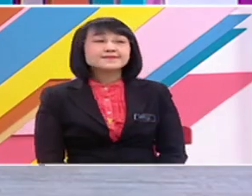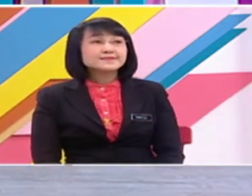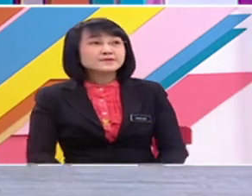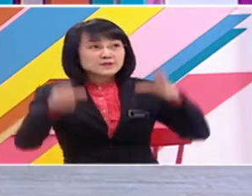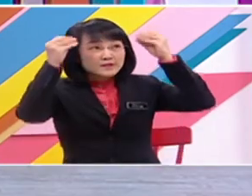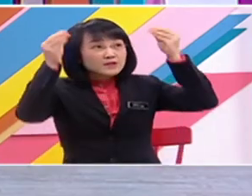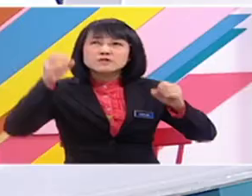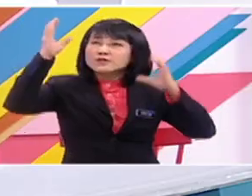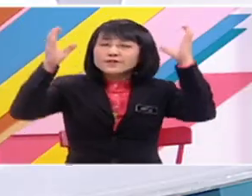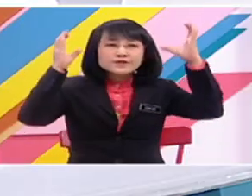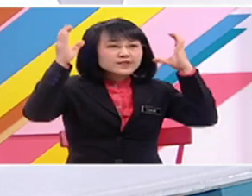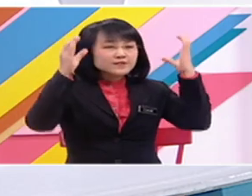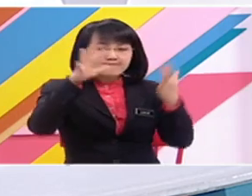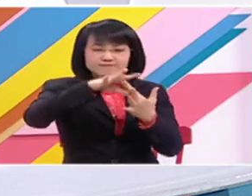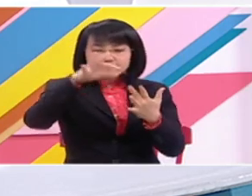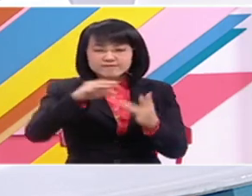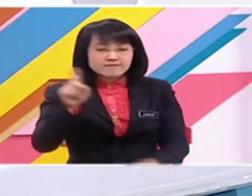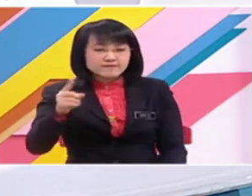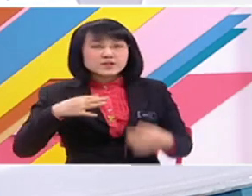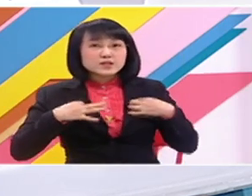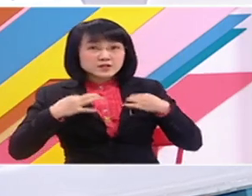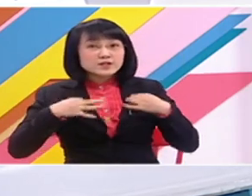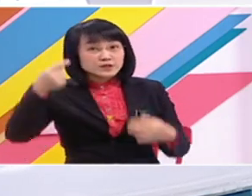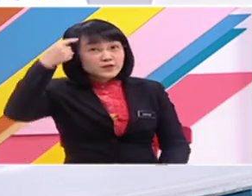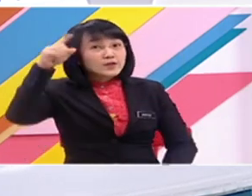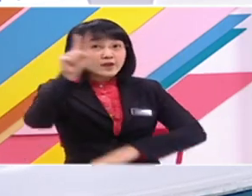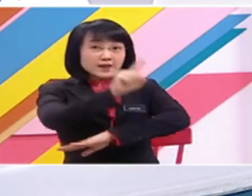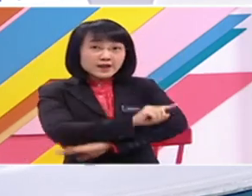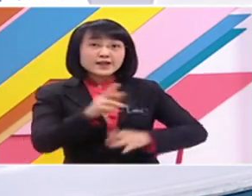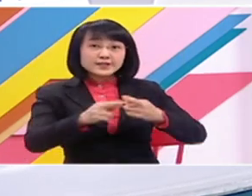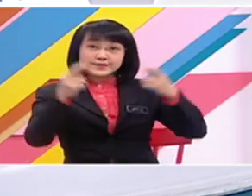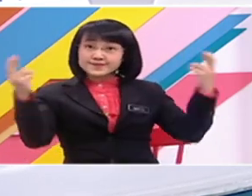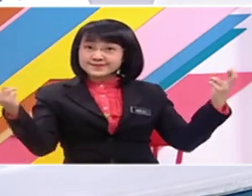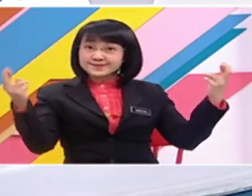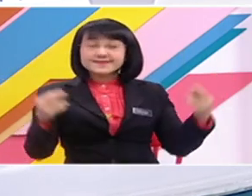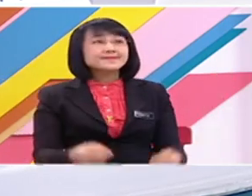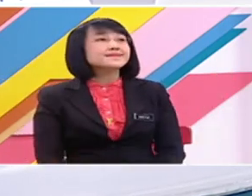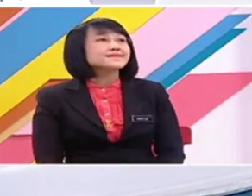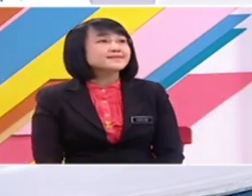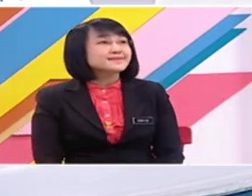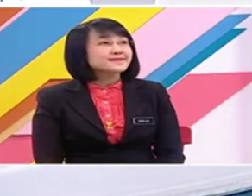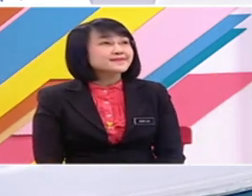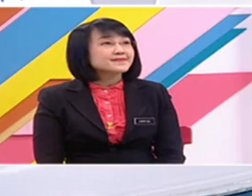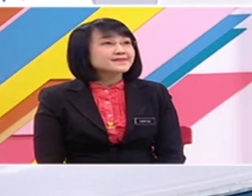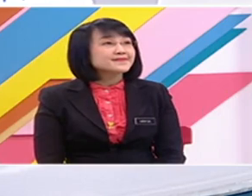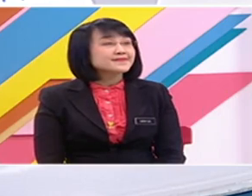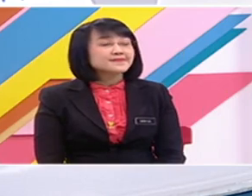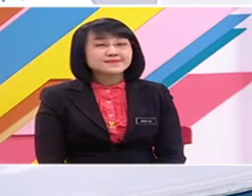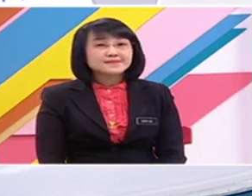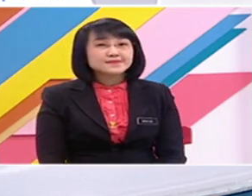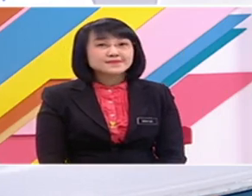what are we learning today. So today, I will help Fika to choose the clothes